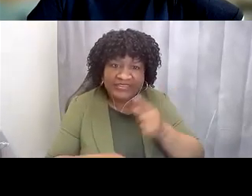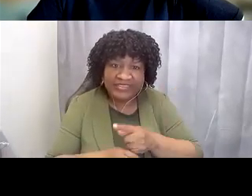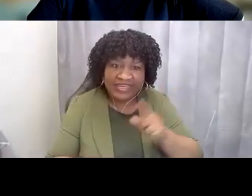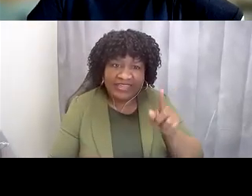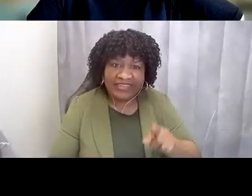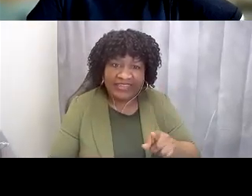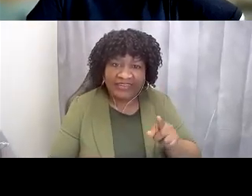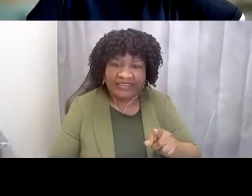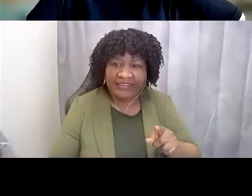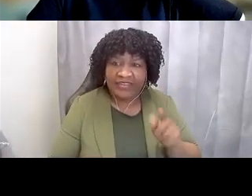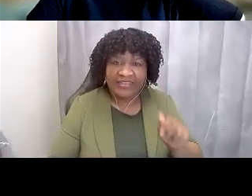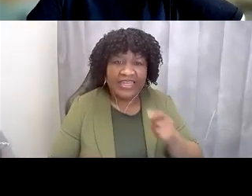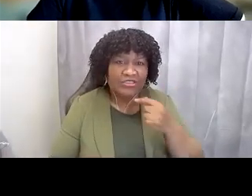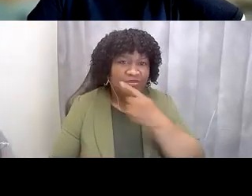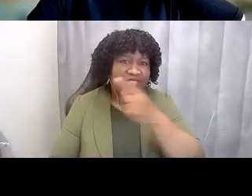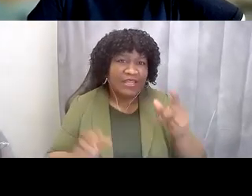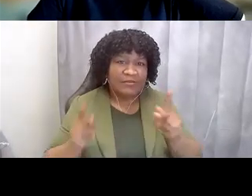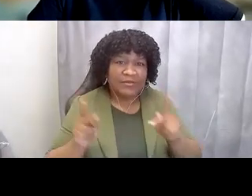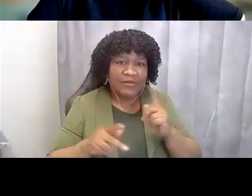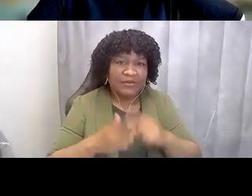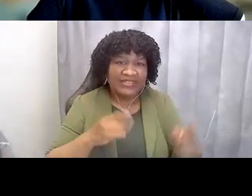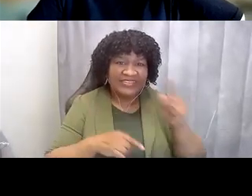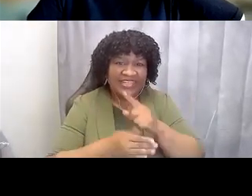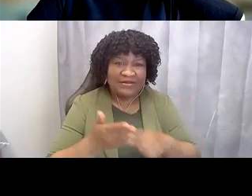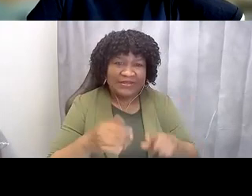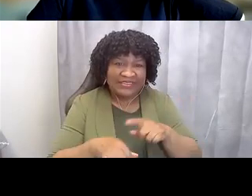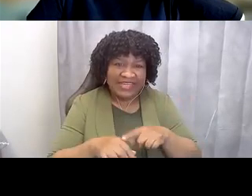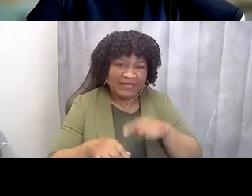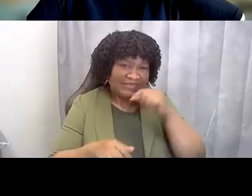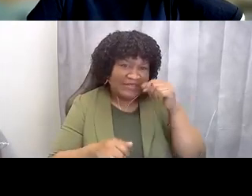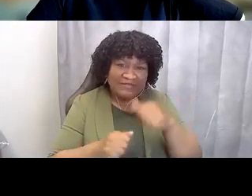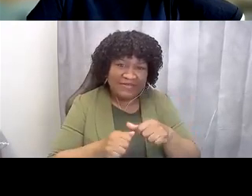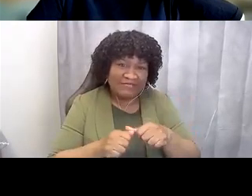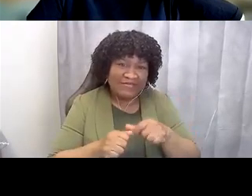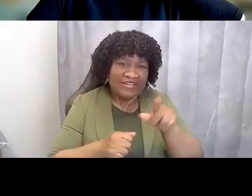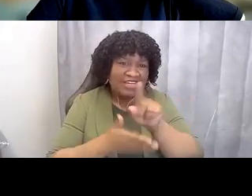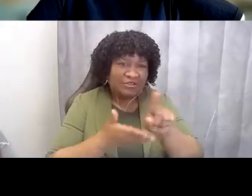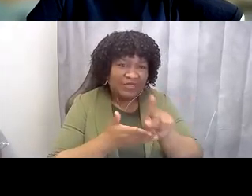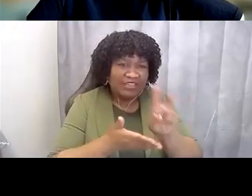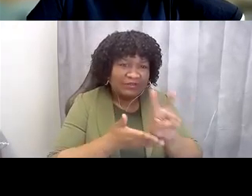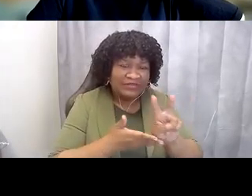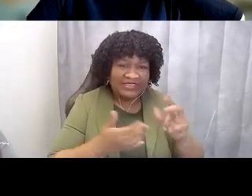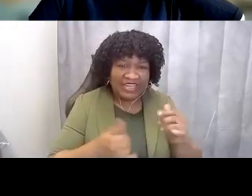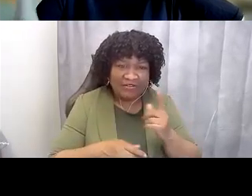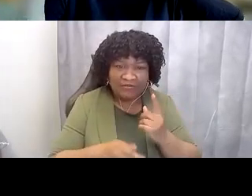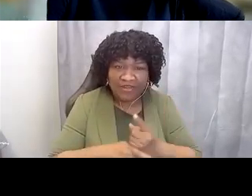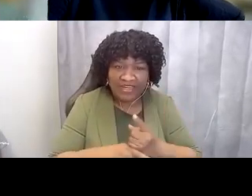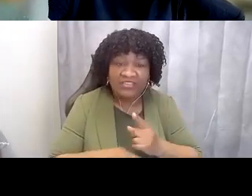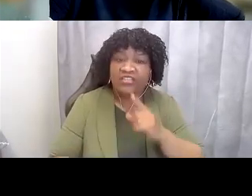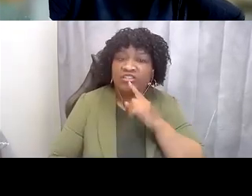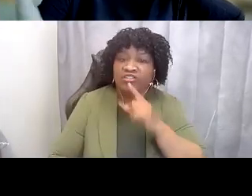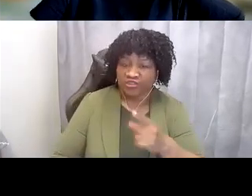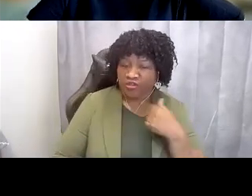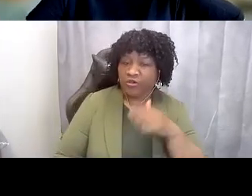Yes, I am. Can you tell people what day and time? And I don't remember if you're doing it weekly or bi-weekly right now. Yeah, sure. We